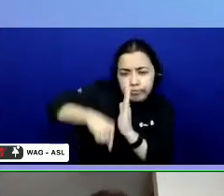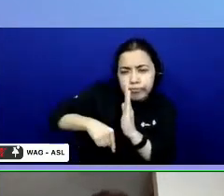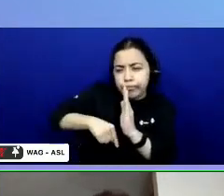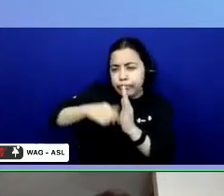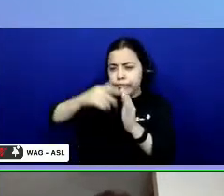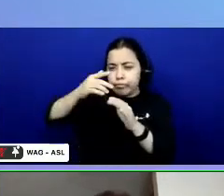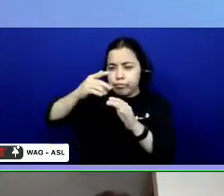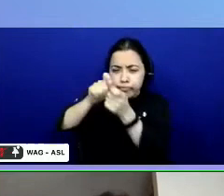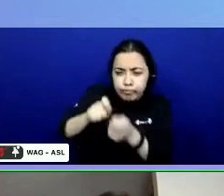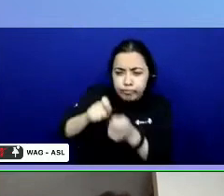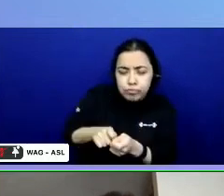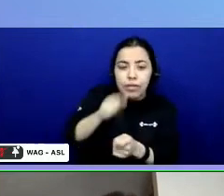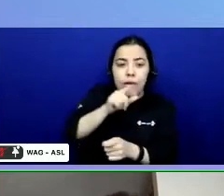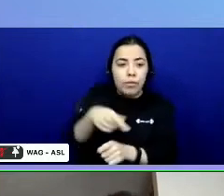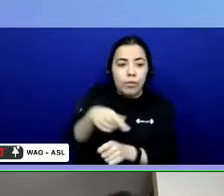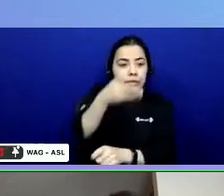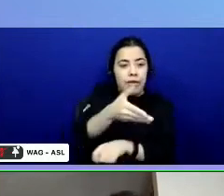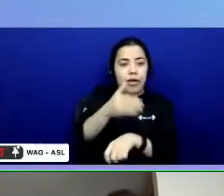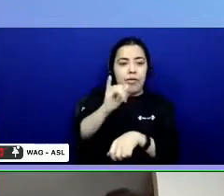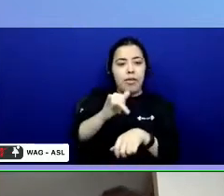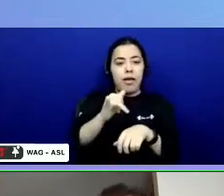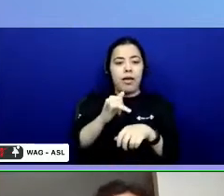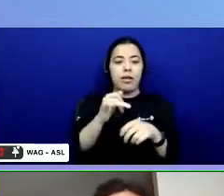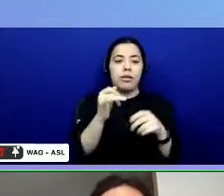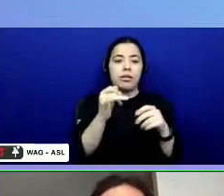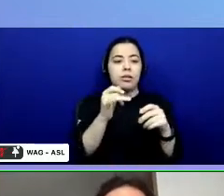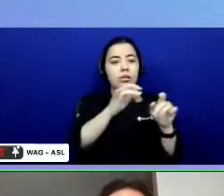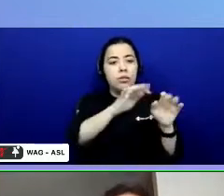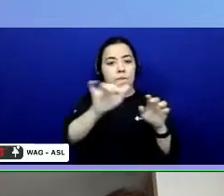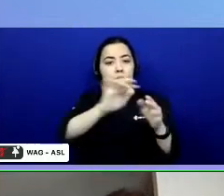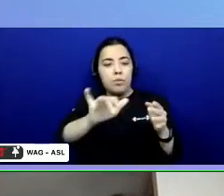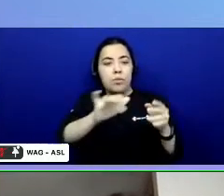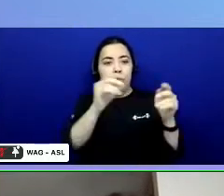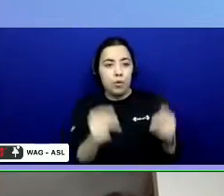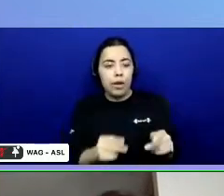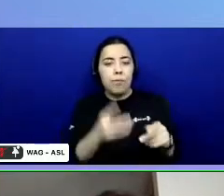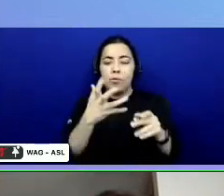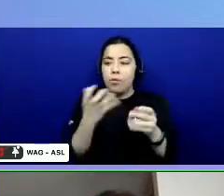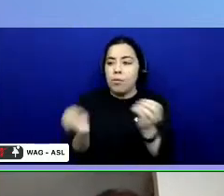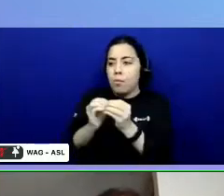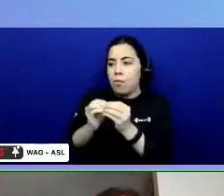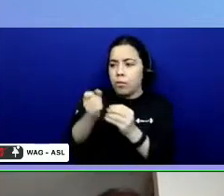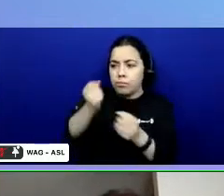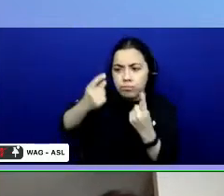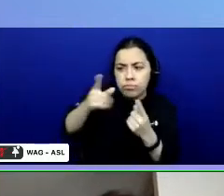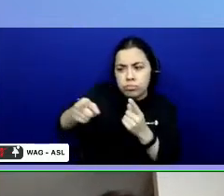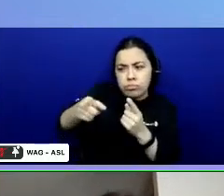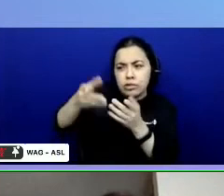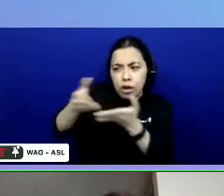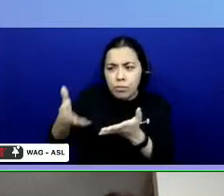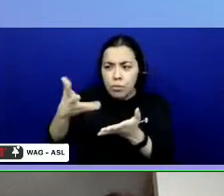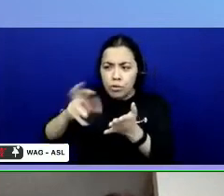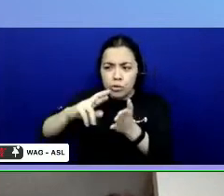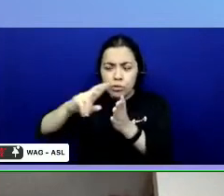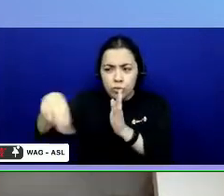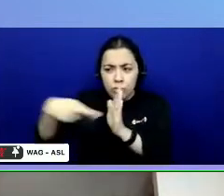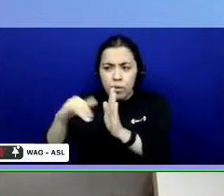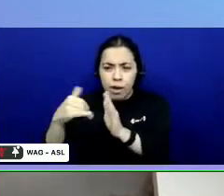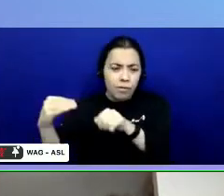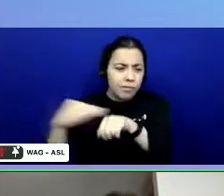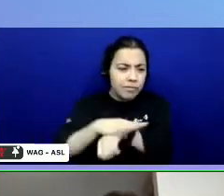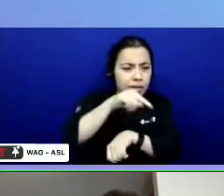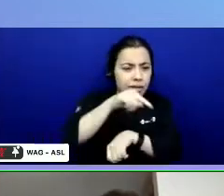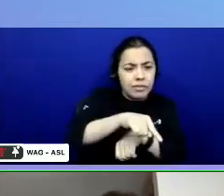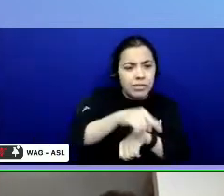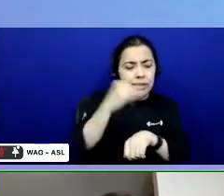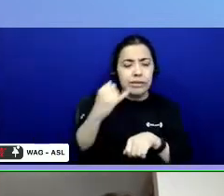in the programming. You want to understand what the role is of an object or what the significance is in a user interface. And